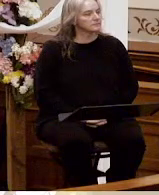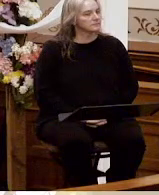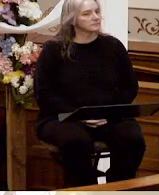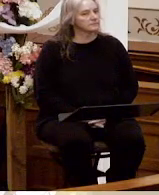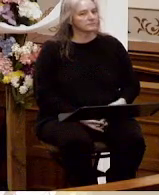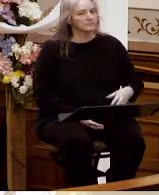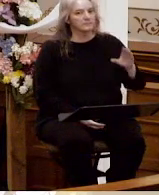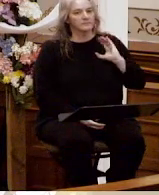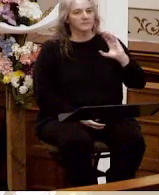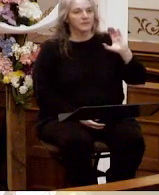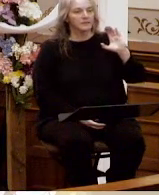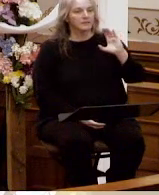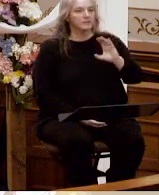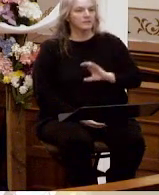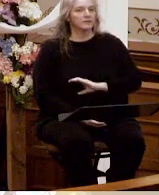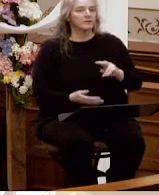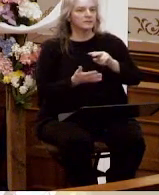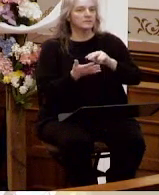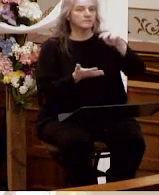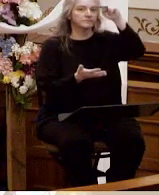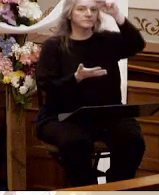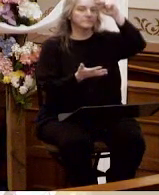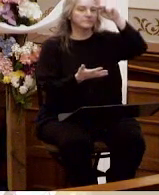Christ is risen. Christ is risen indeed.